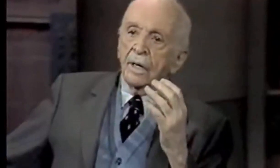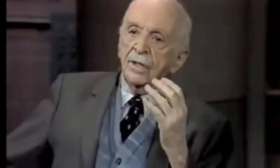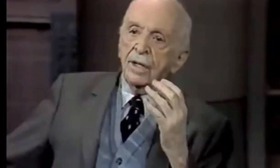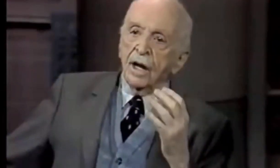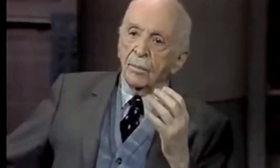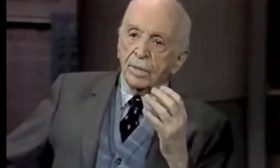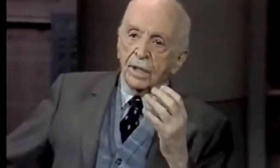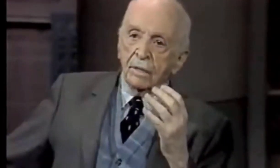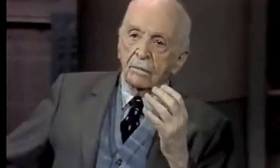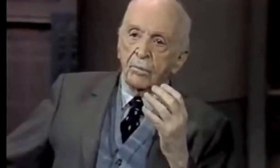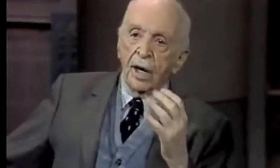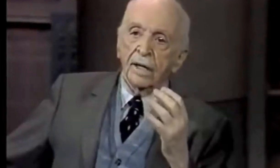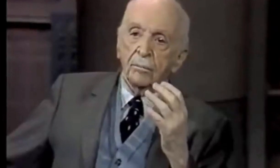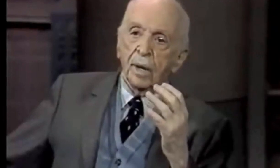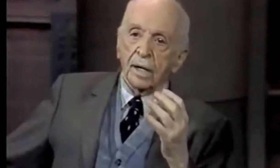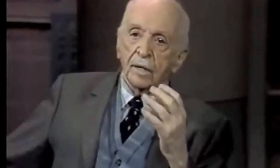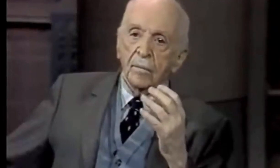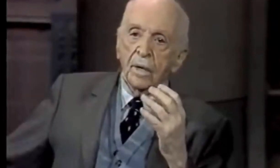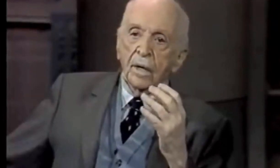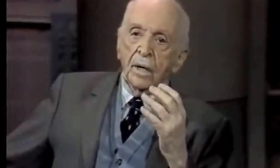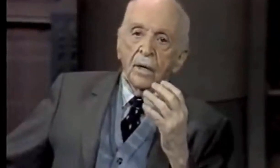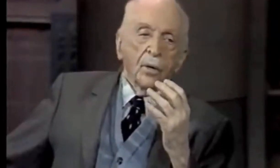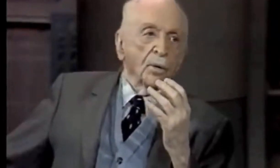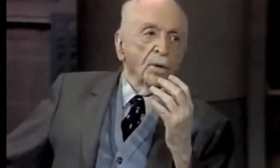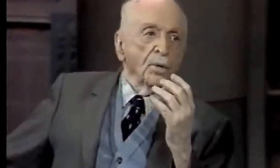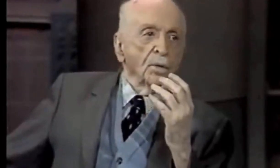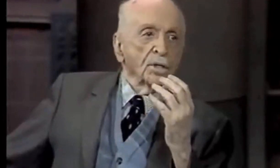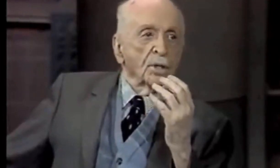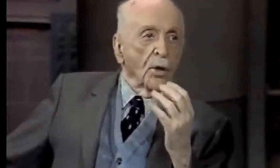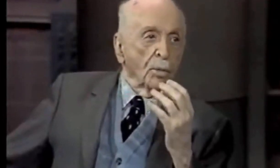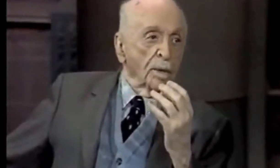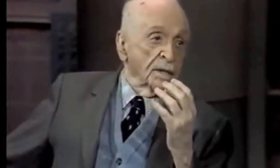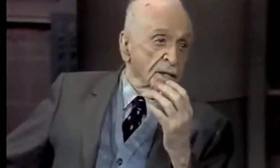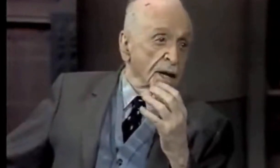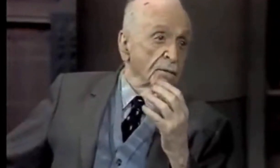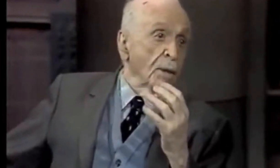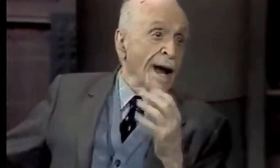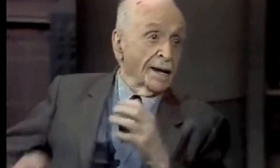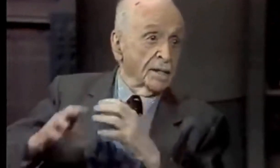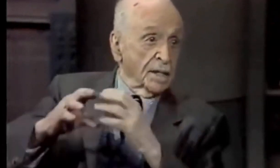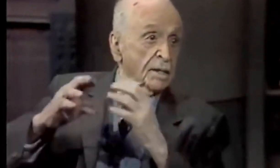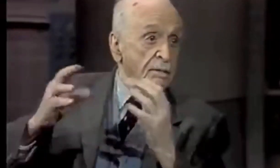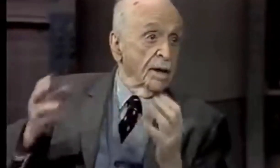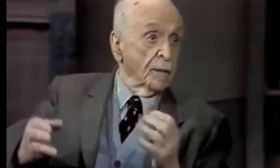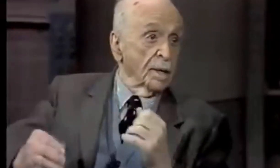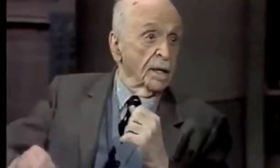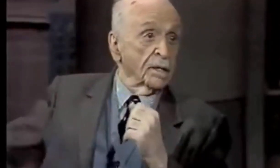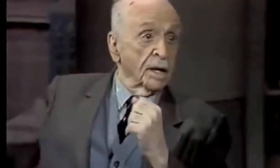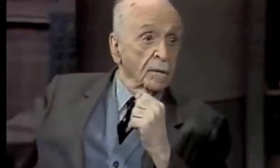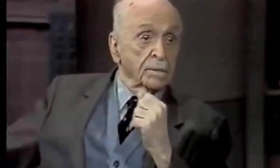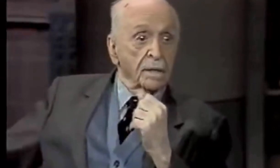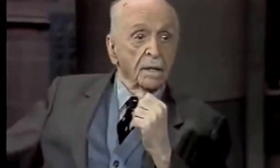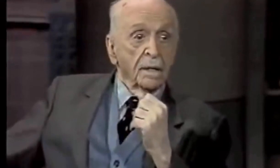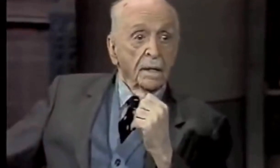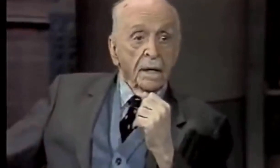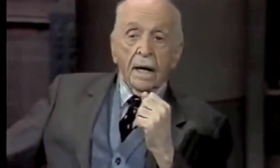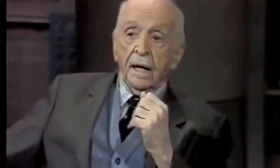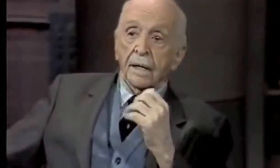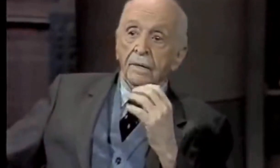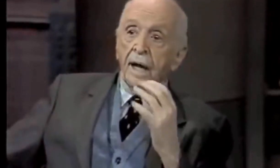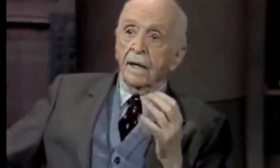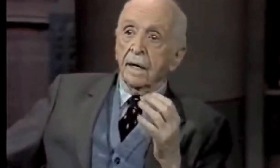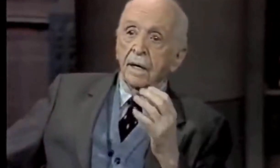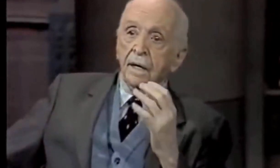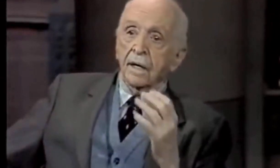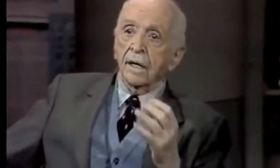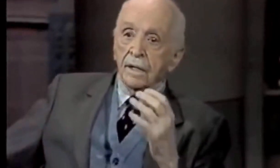found a sculptor, Brenda Putnam, who used soap instead of wax in developing her sculpture. Mm-hmm. And